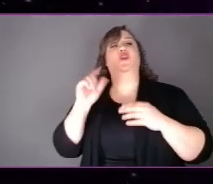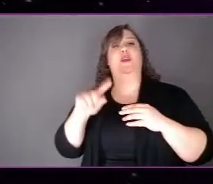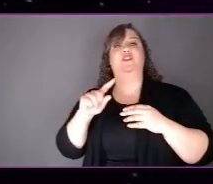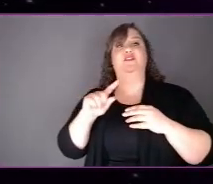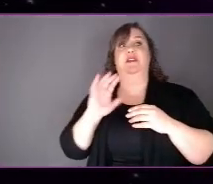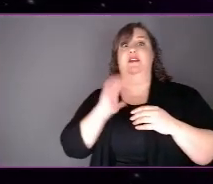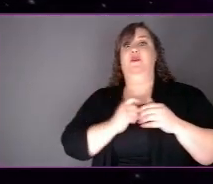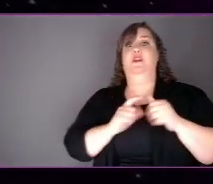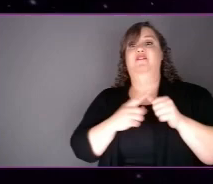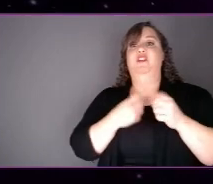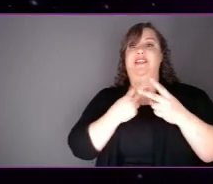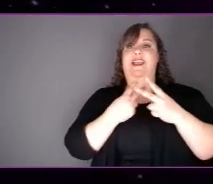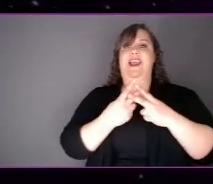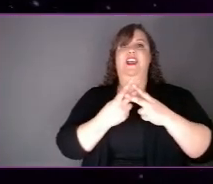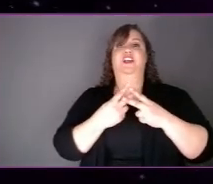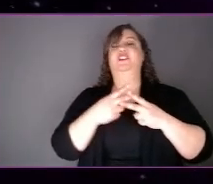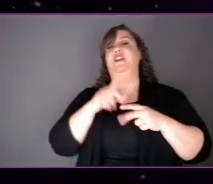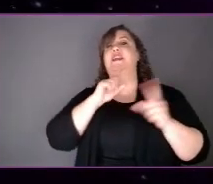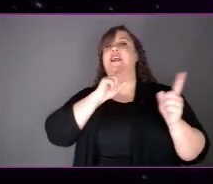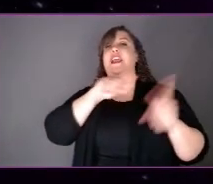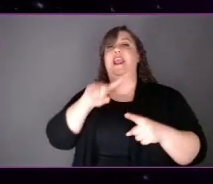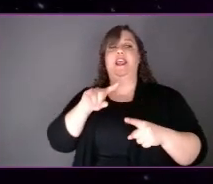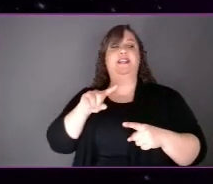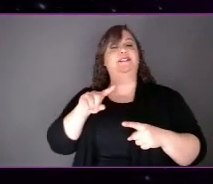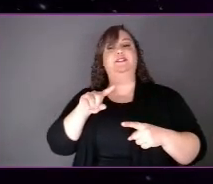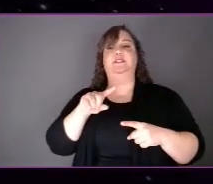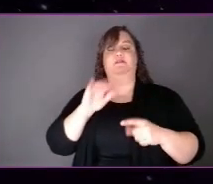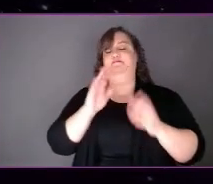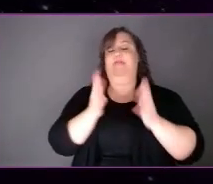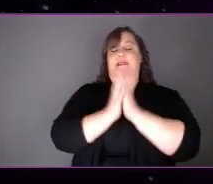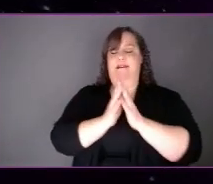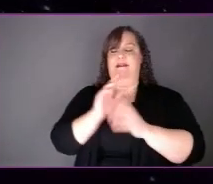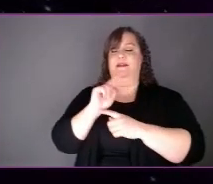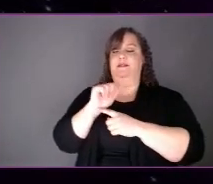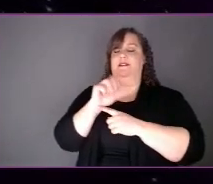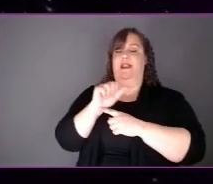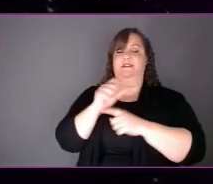is coming from Marcus on Facebook, who asks,